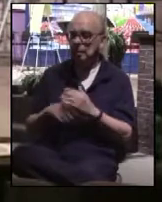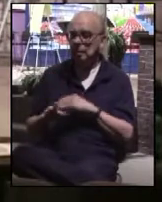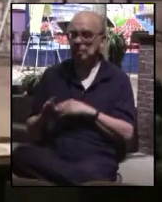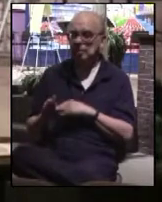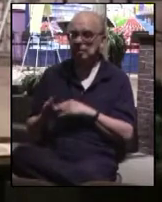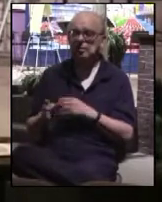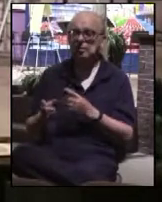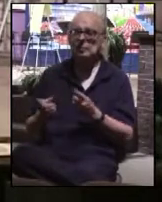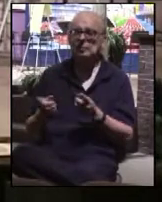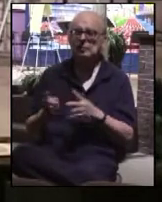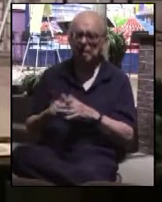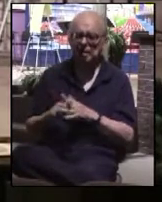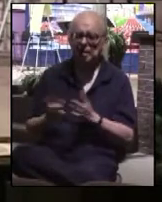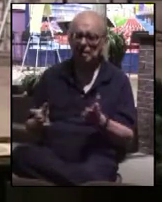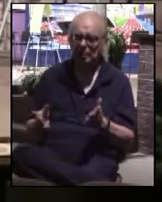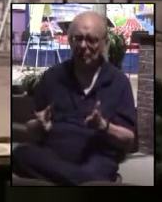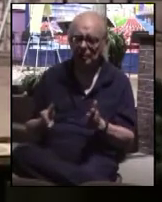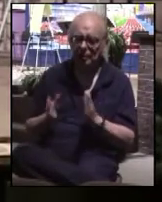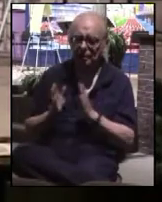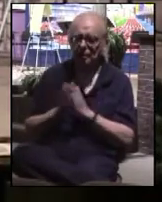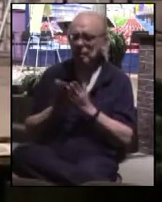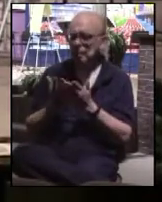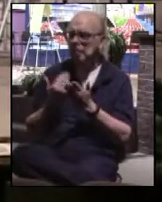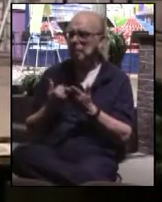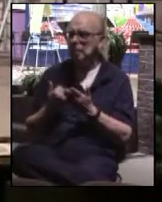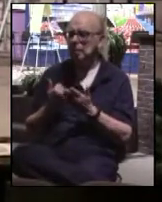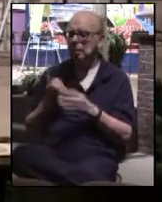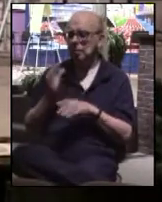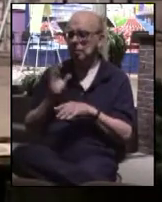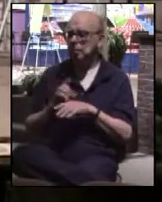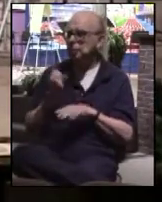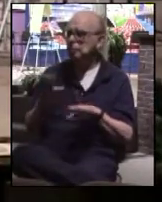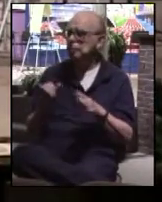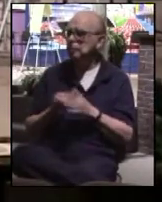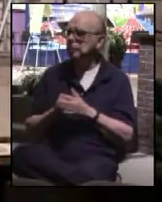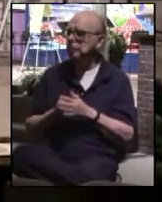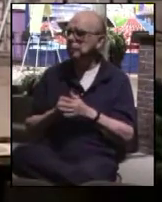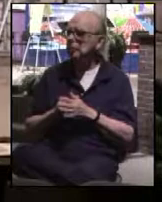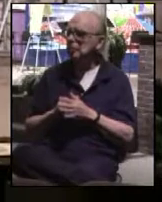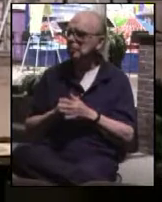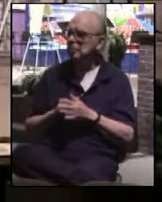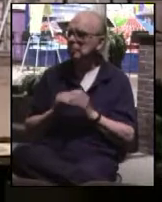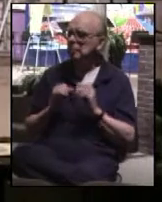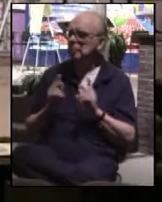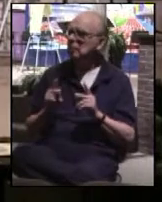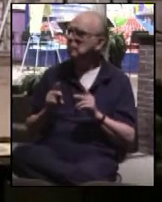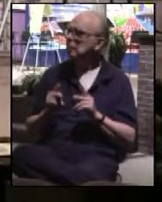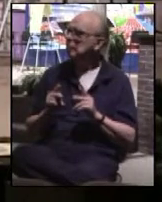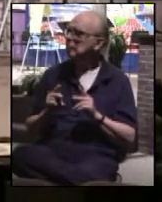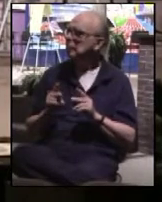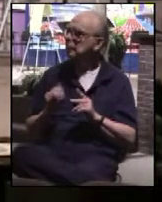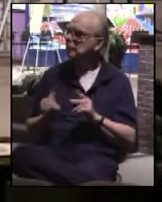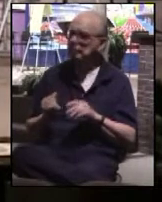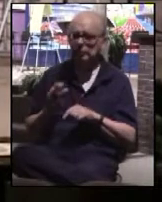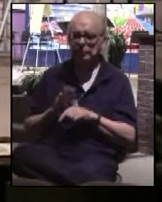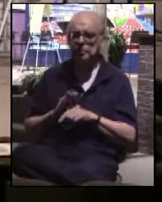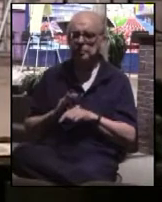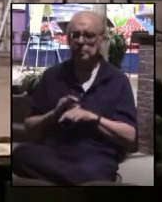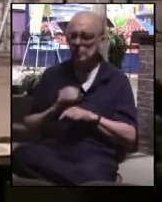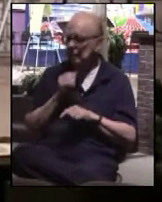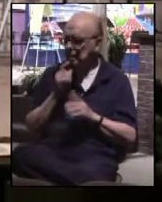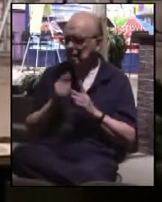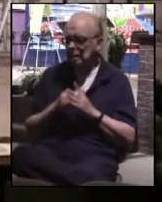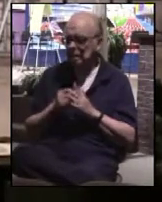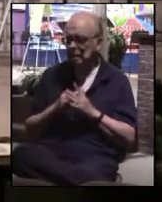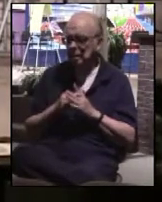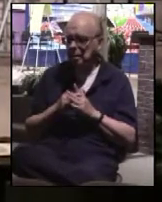this was a prelude of what the church was supposed to do okay because the church wasn't going to start